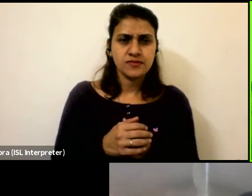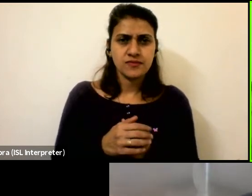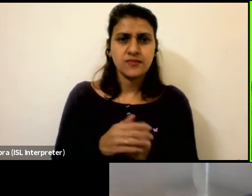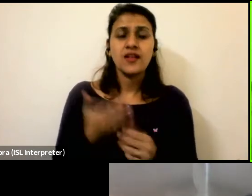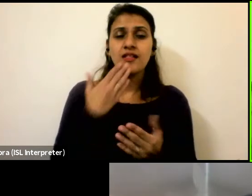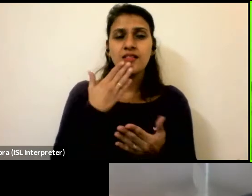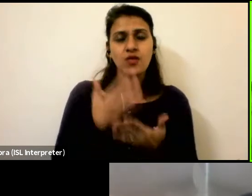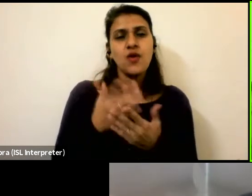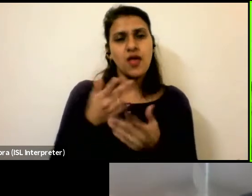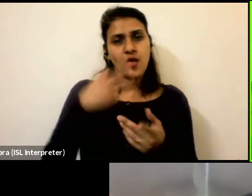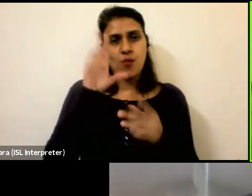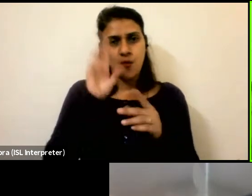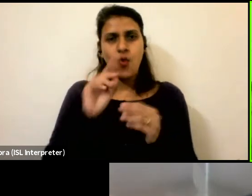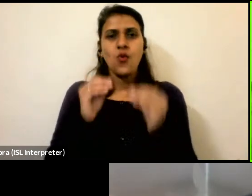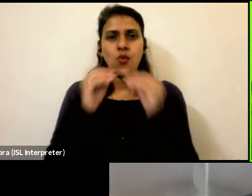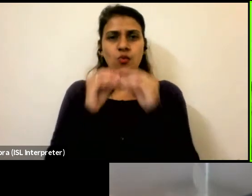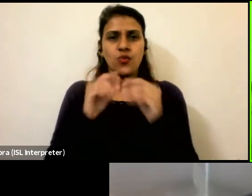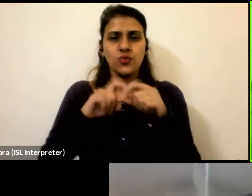come back to you on this.